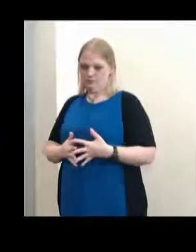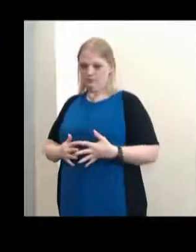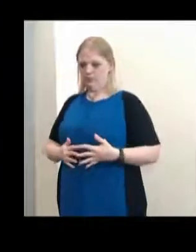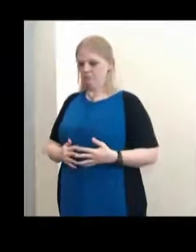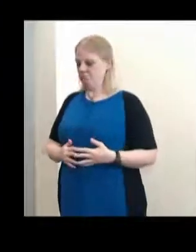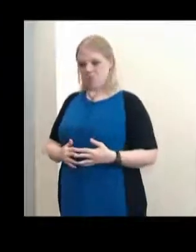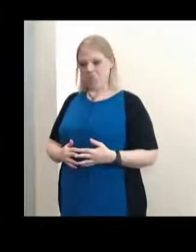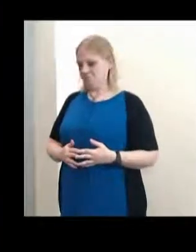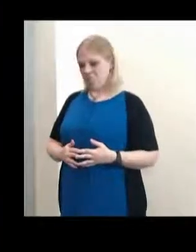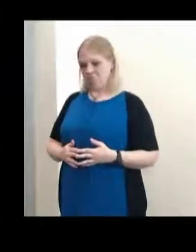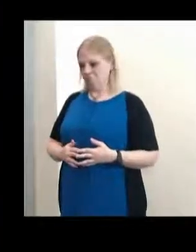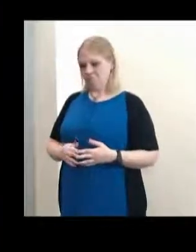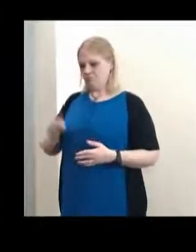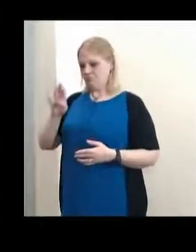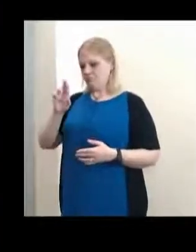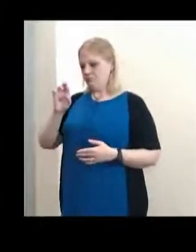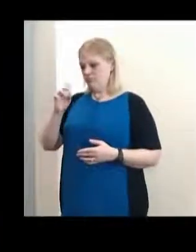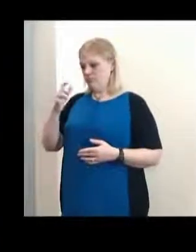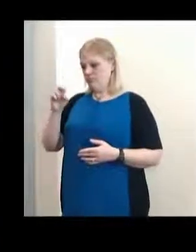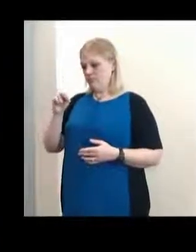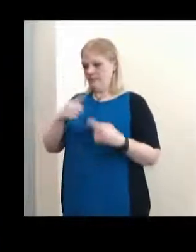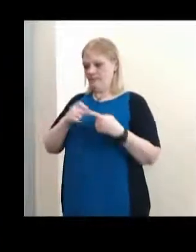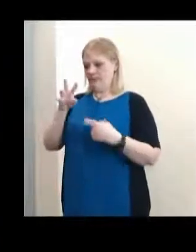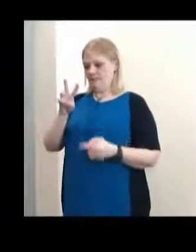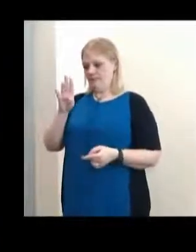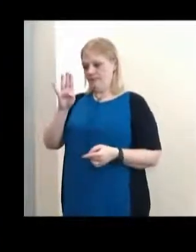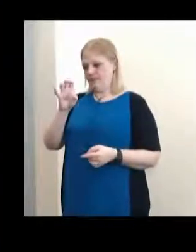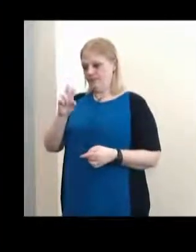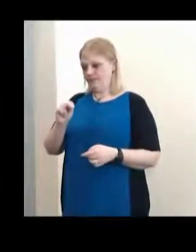Hearing none. Brendan from WBEN.